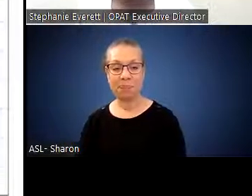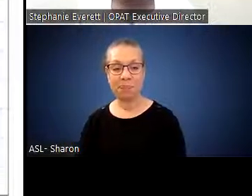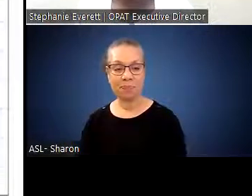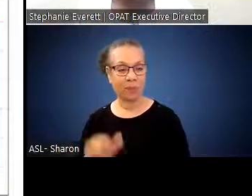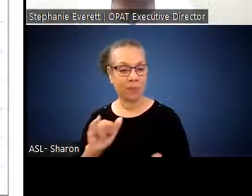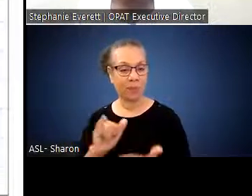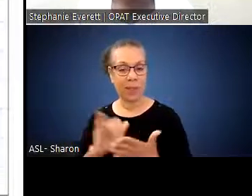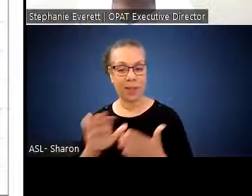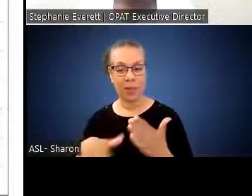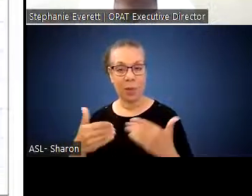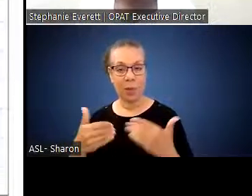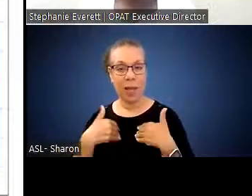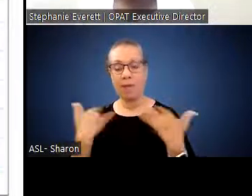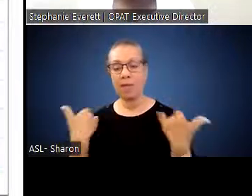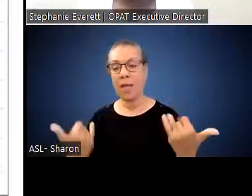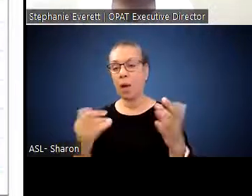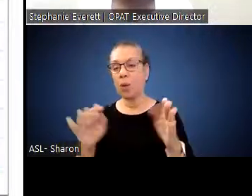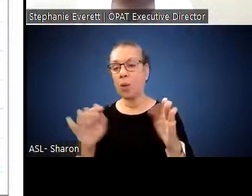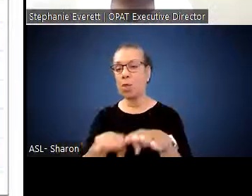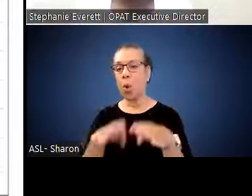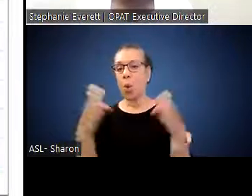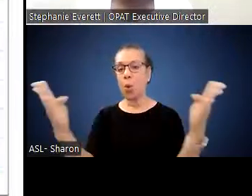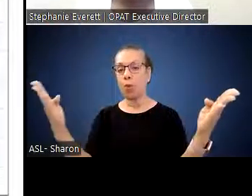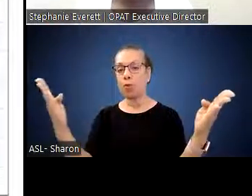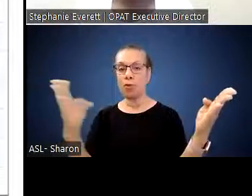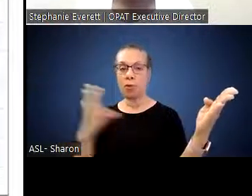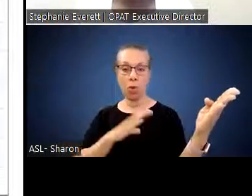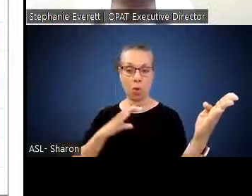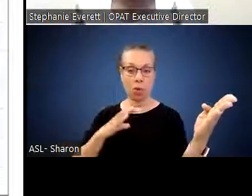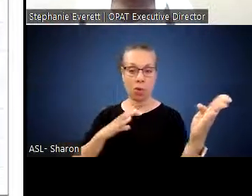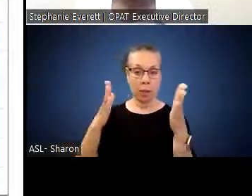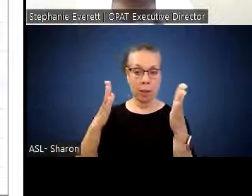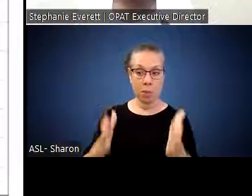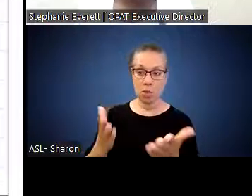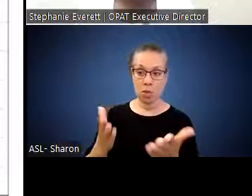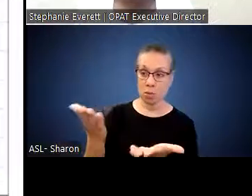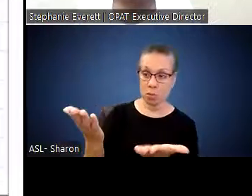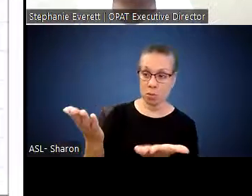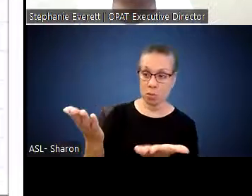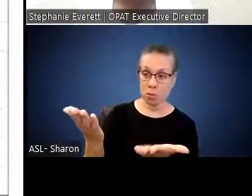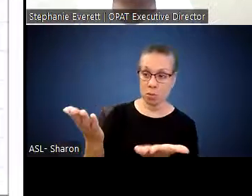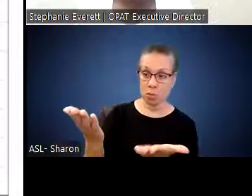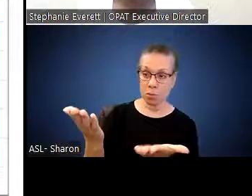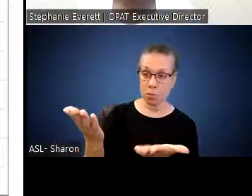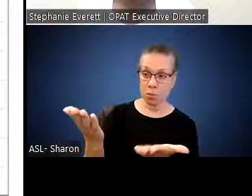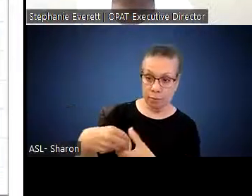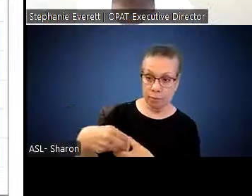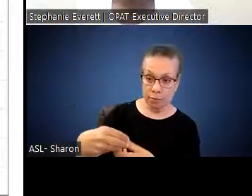I will open it up for the commissioners if you have anything else you want to add.